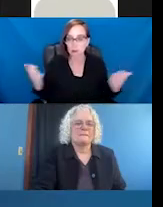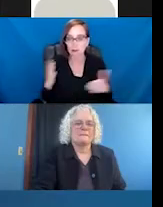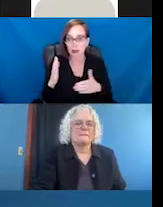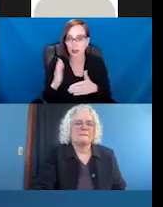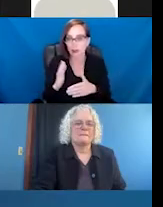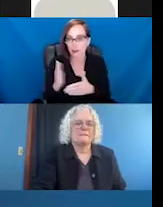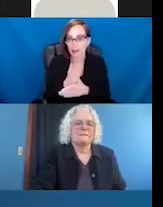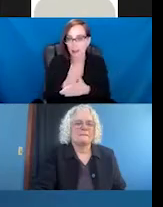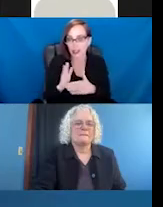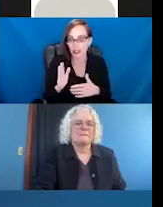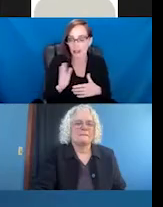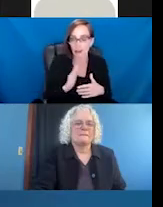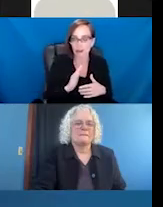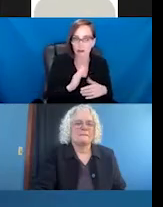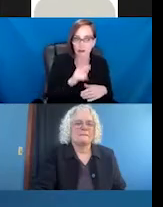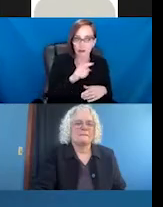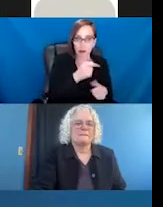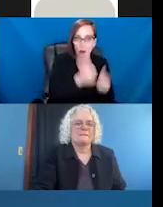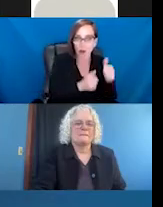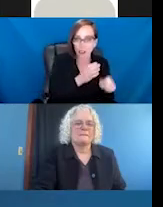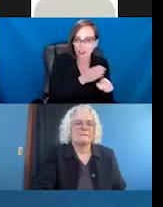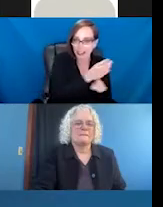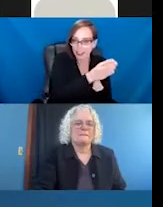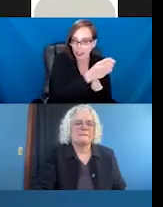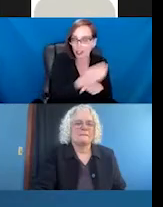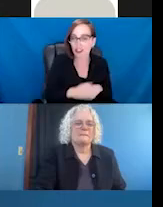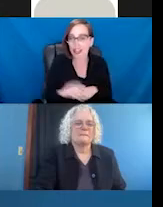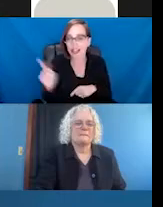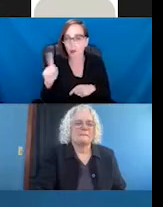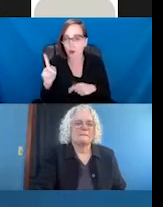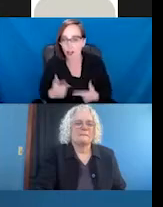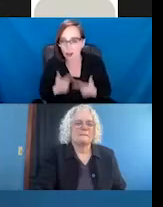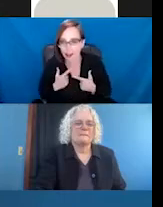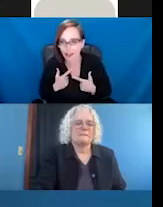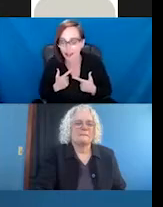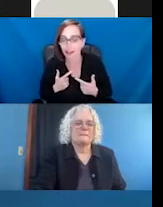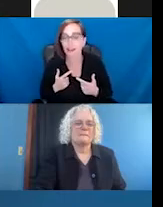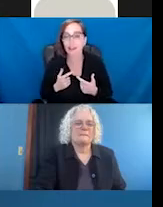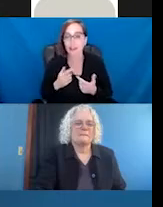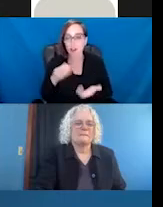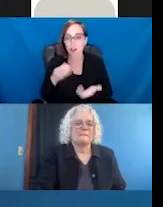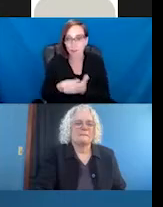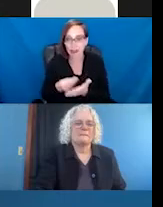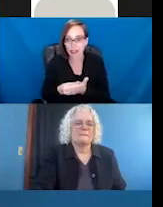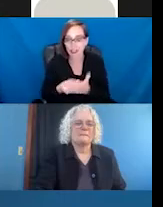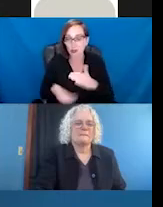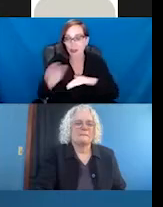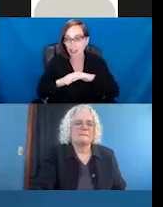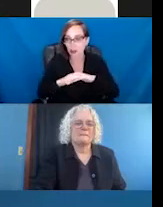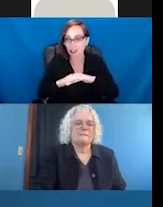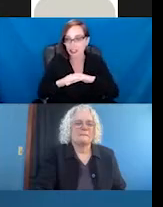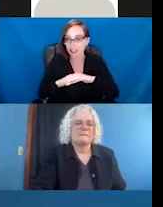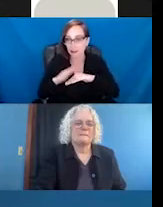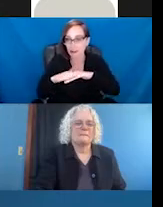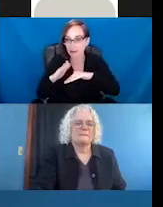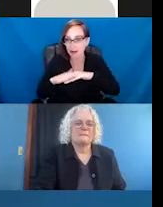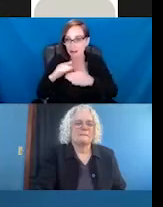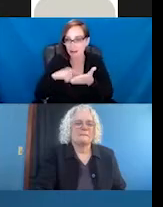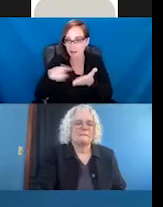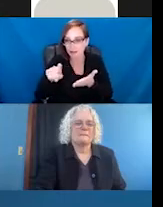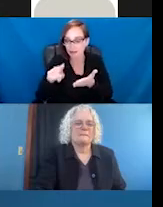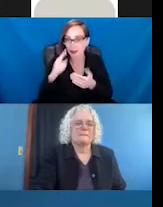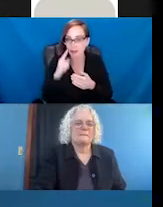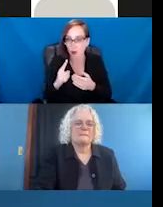geography. And so like an infusion of money to increase base wages for those that are already